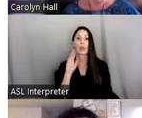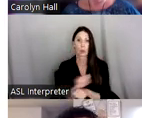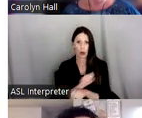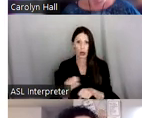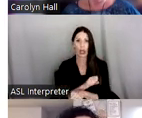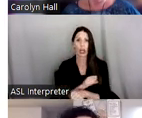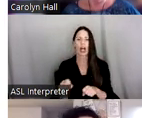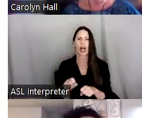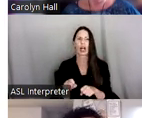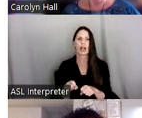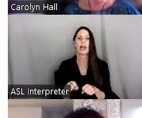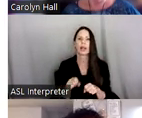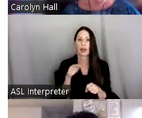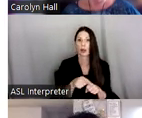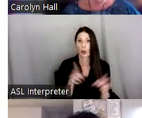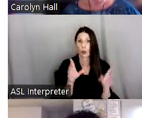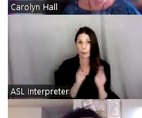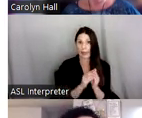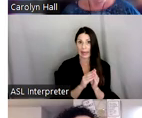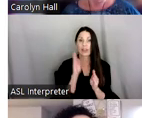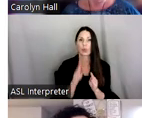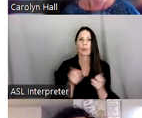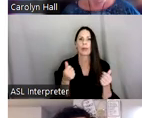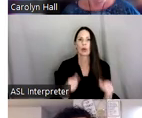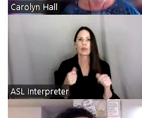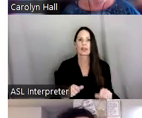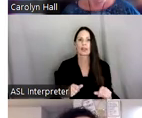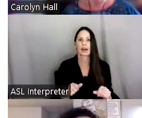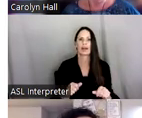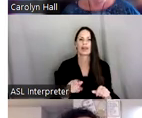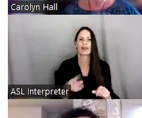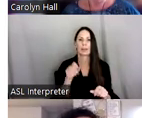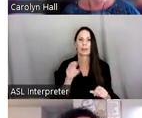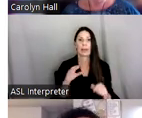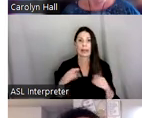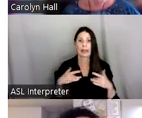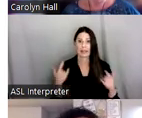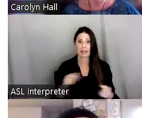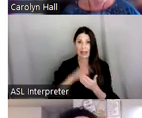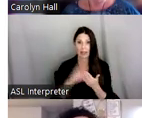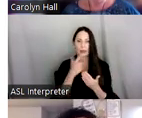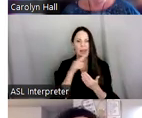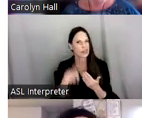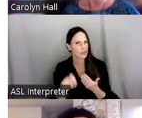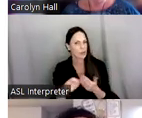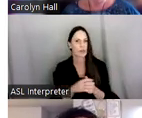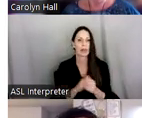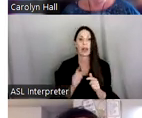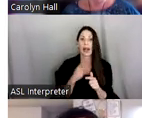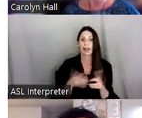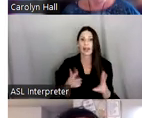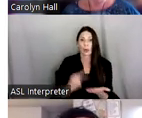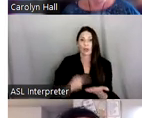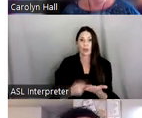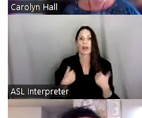those meetings on our public event calendar because they're supposed to be. And then we had talked about having a draft of the plan ready